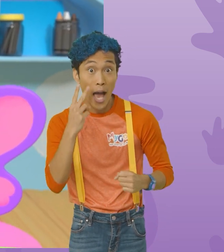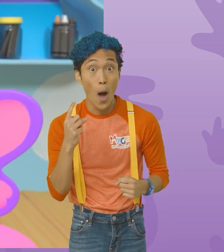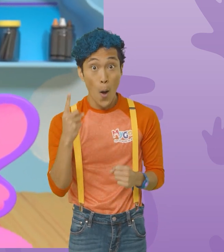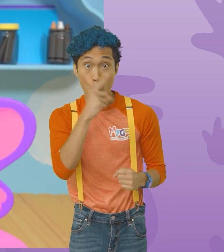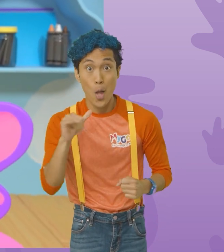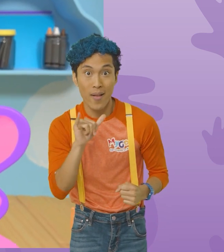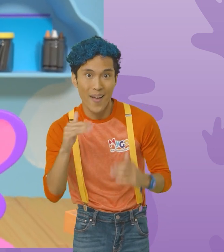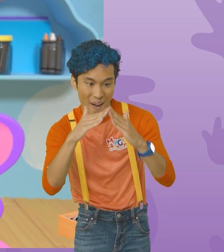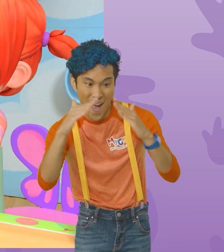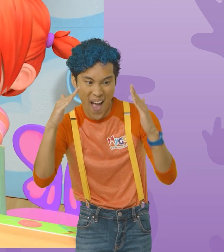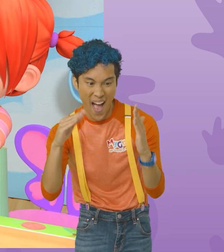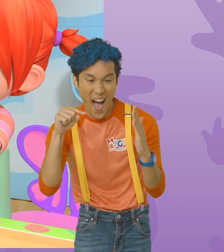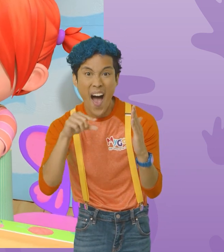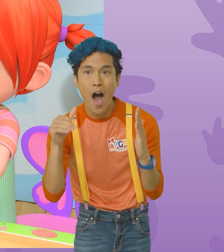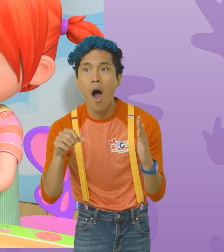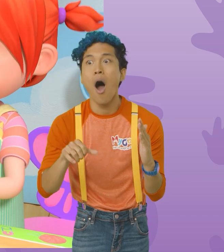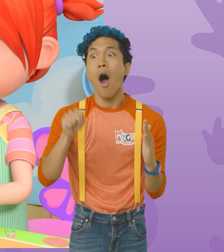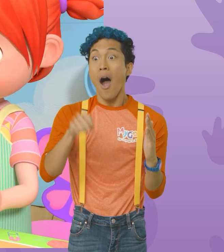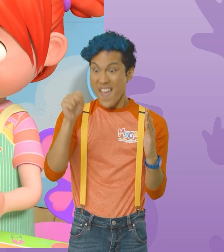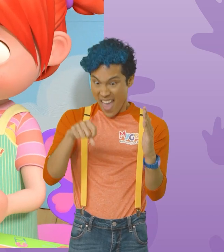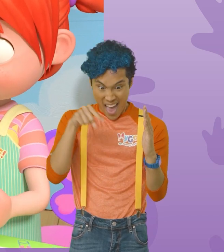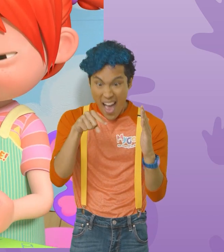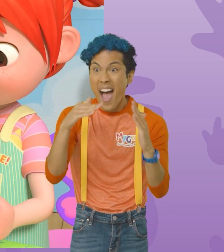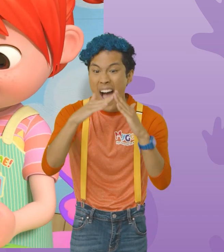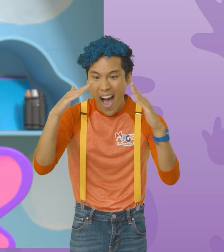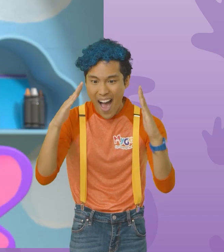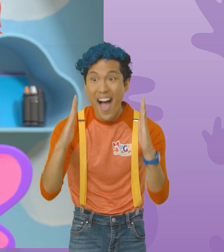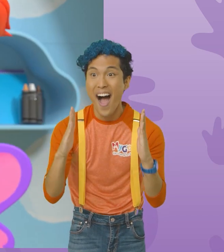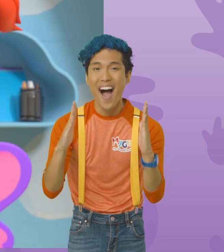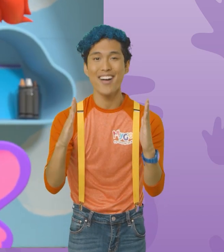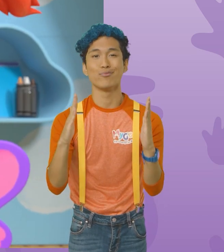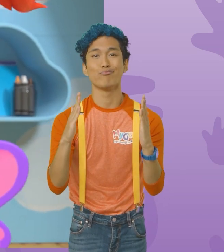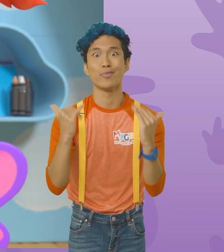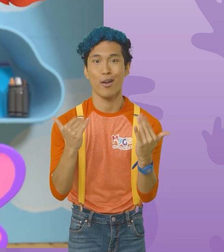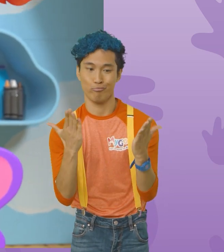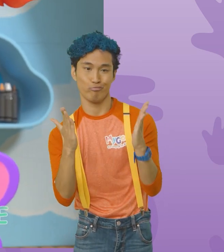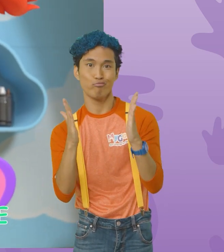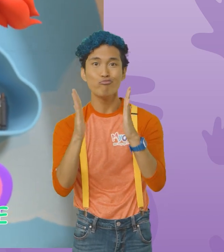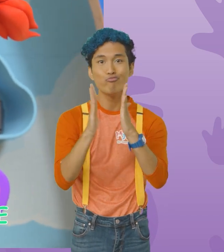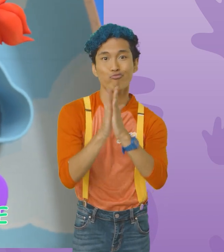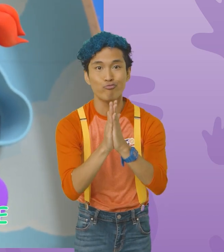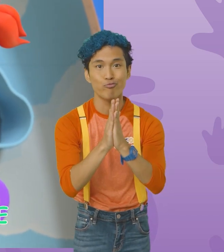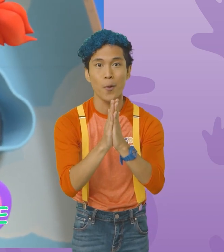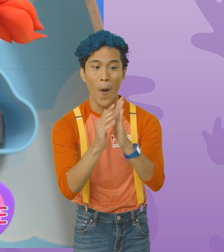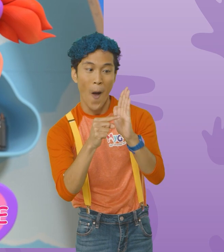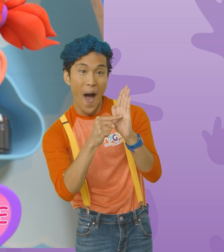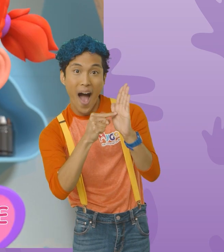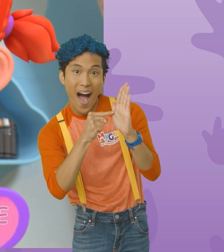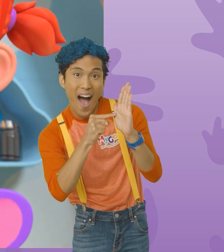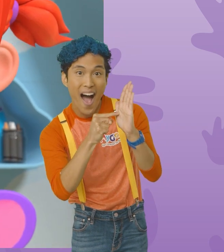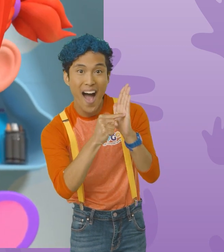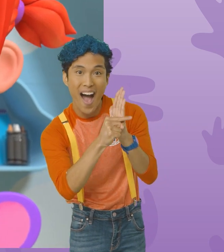See how it looks like a house? Oh, it does. Now fold it in half with the flaps on